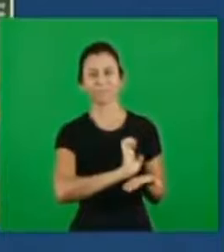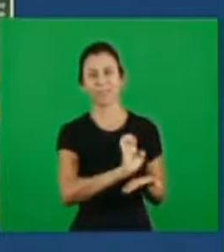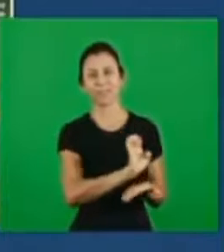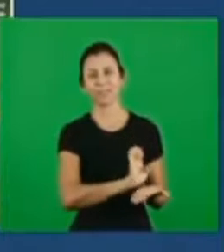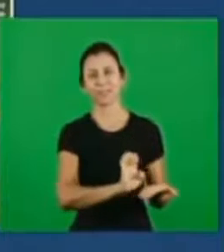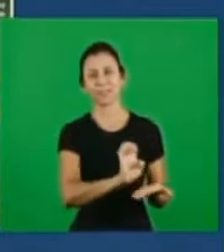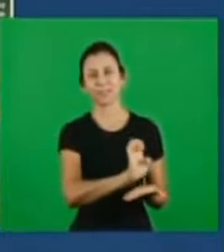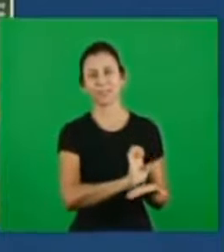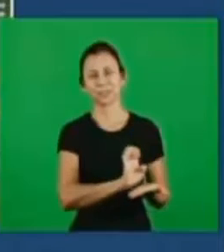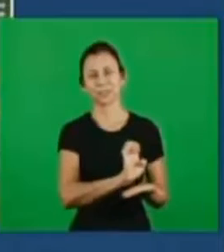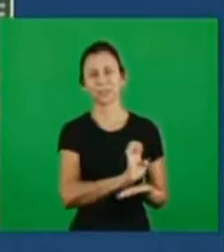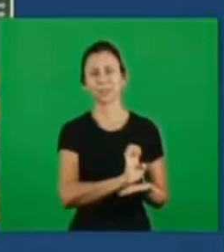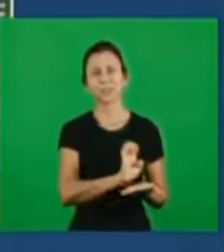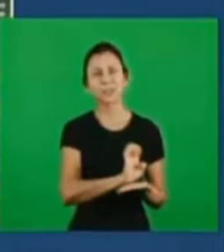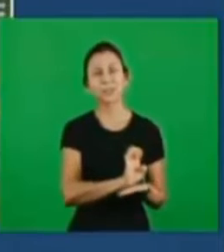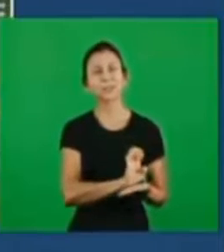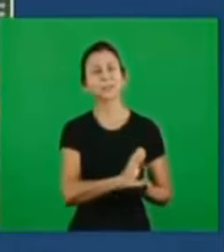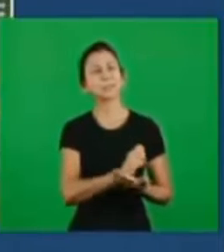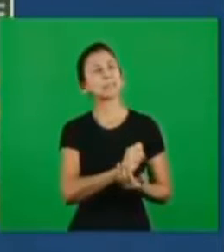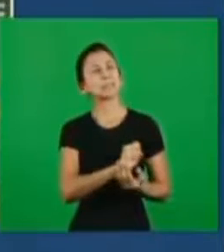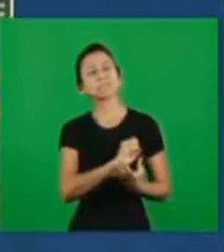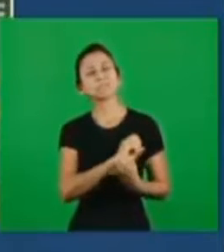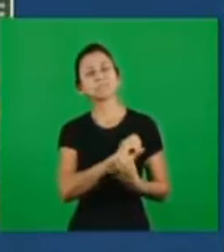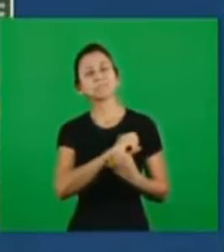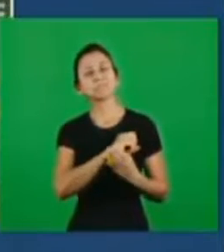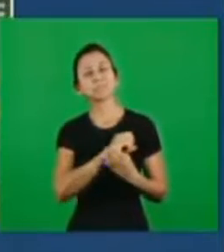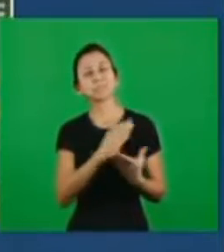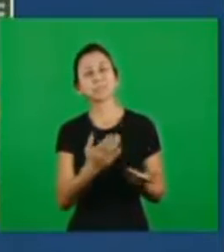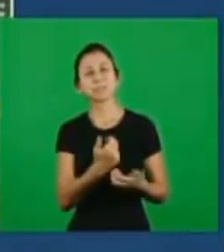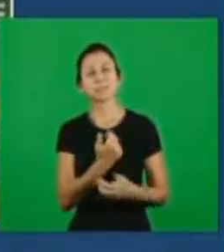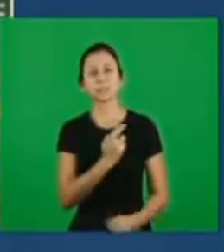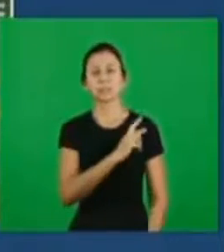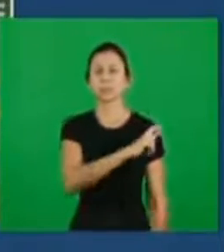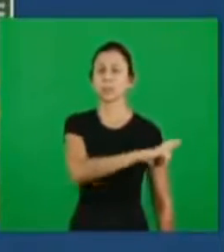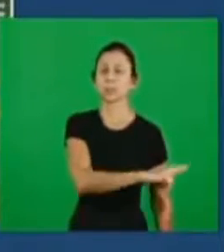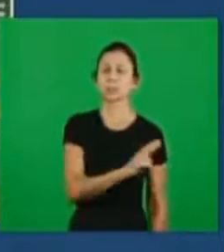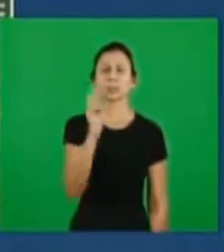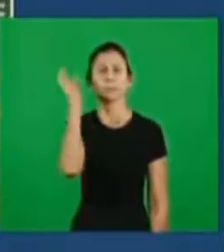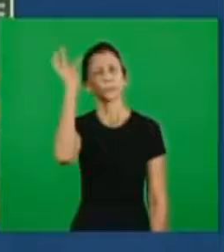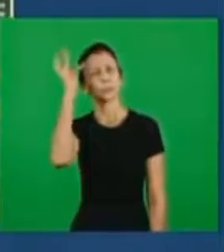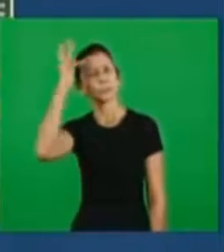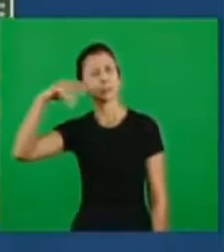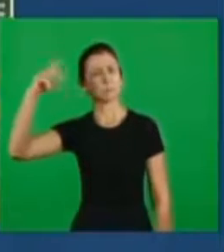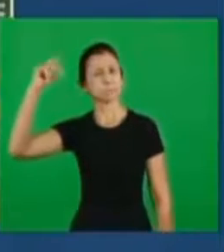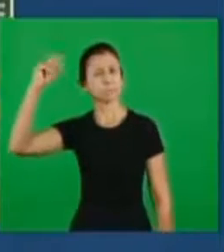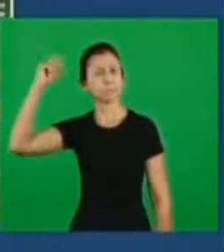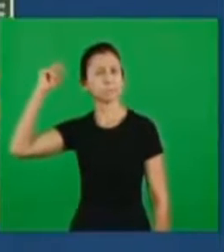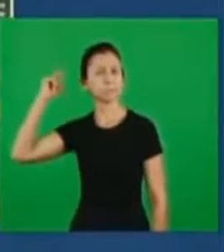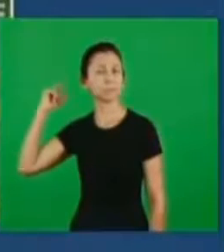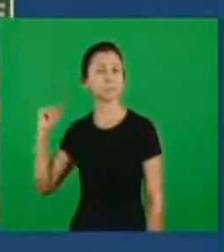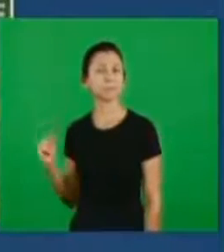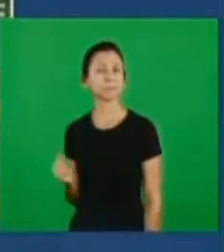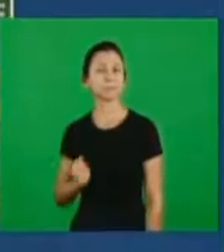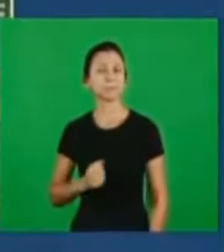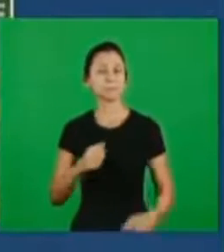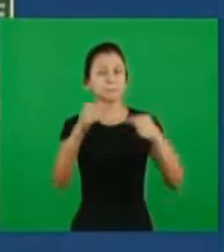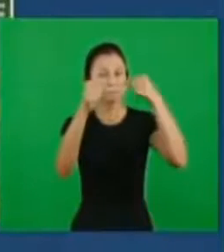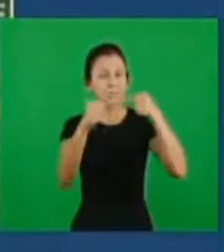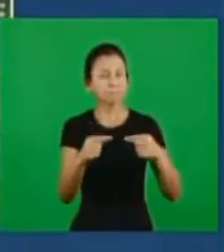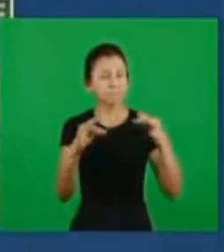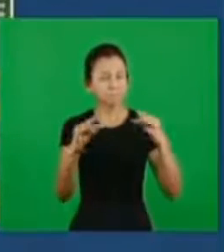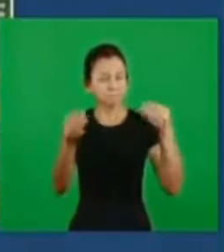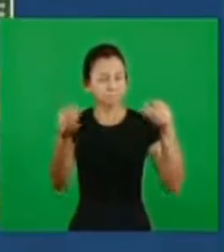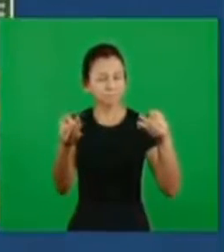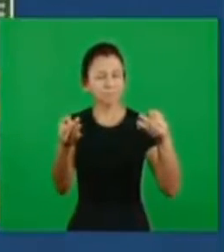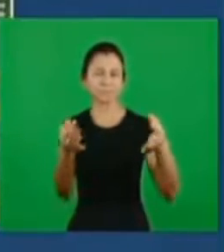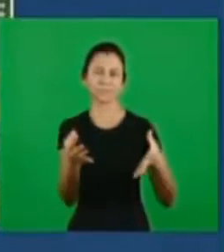Ephesus. So the correspondent to the aspects, the religious aspect and philosophical of that time. So